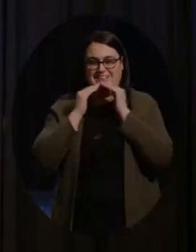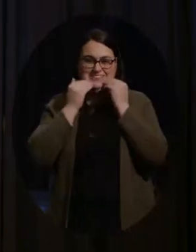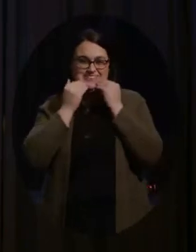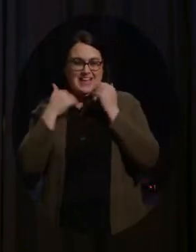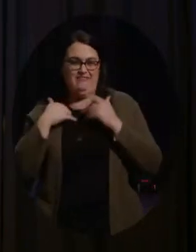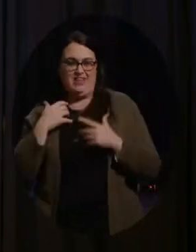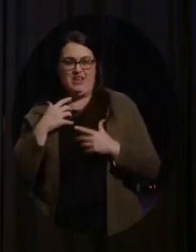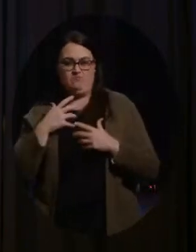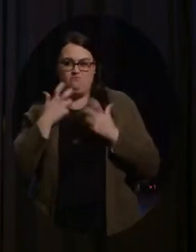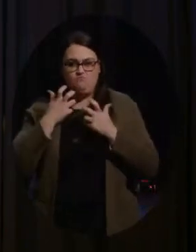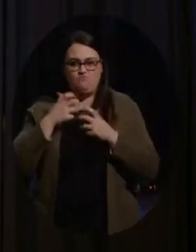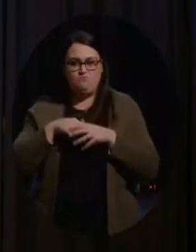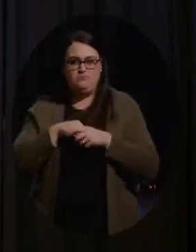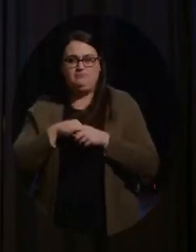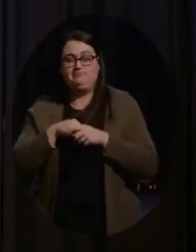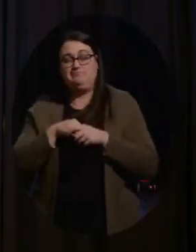his.